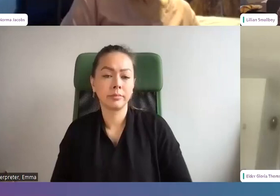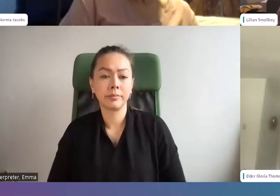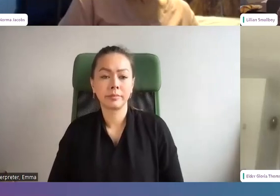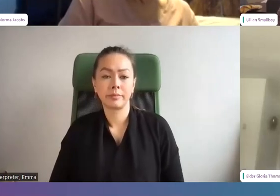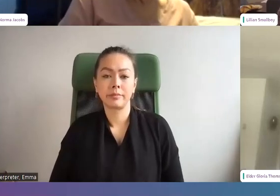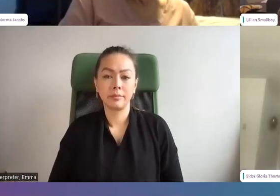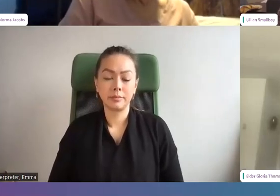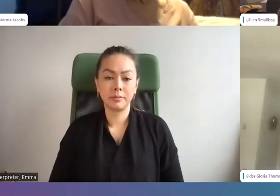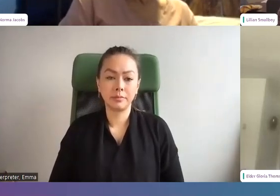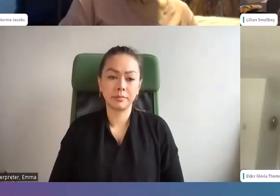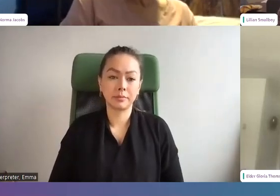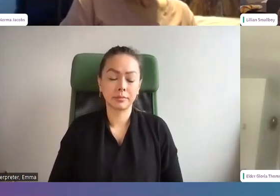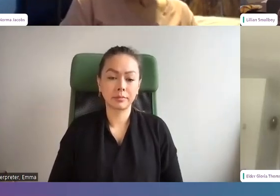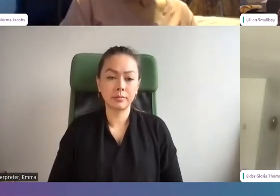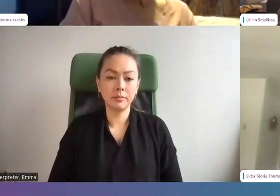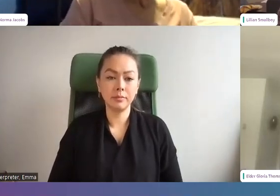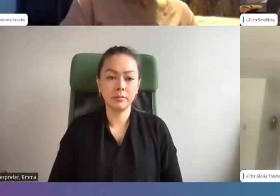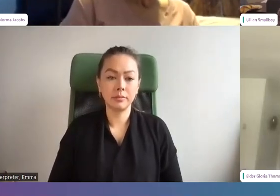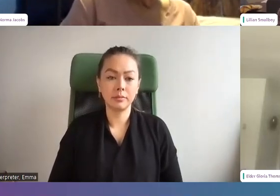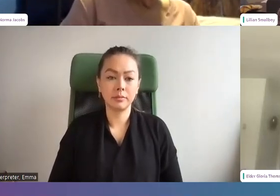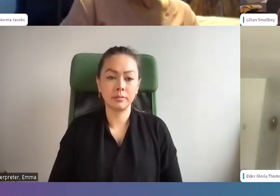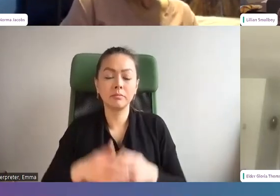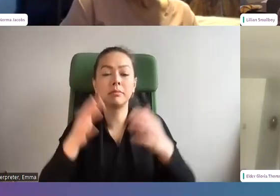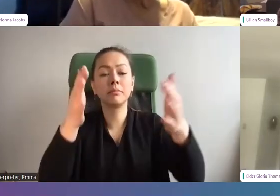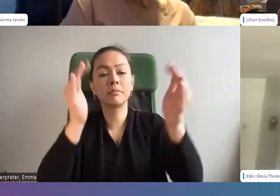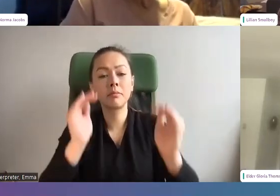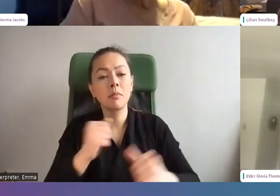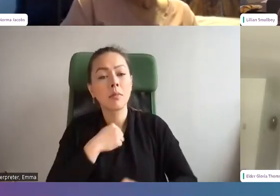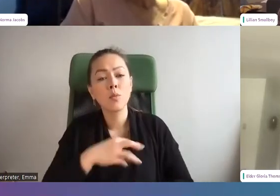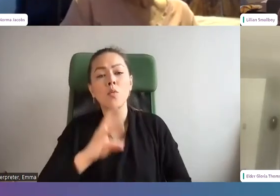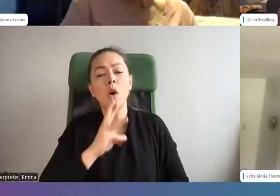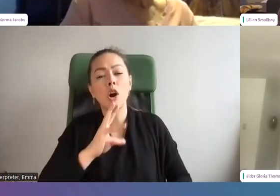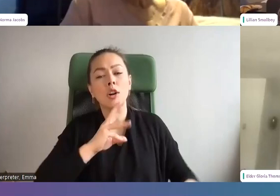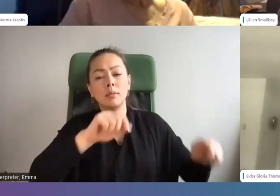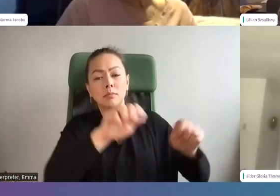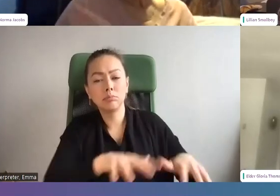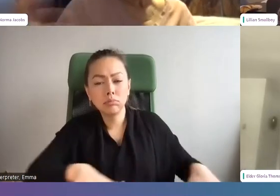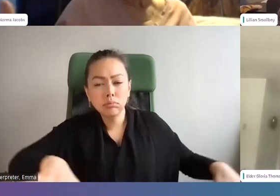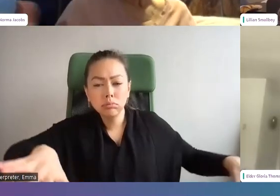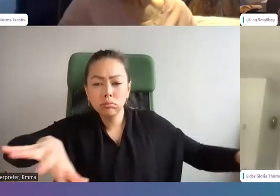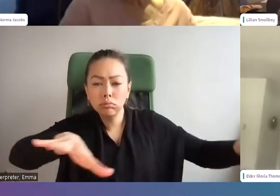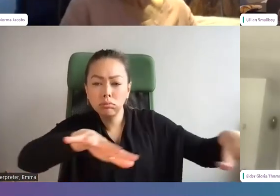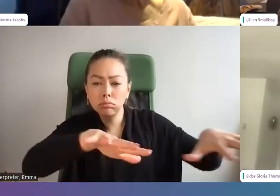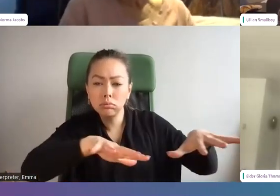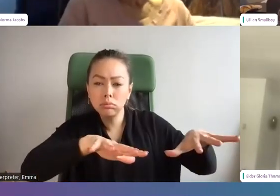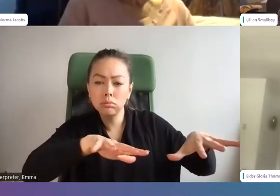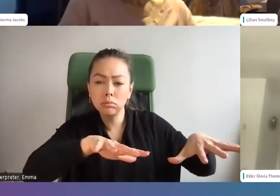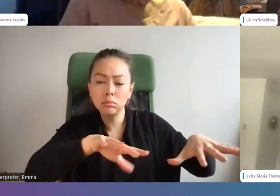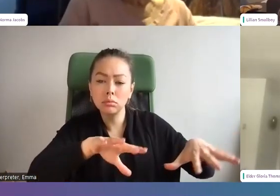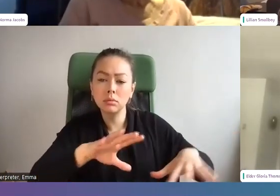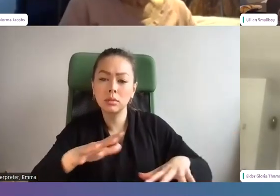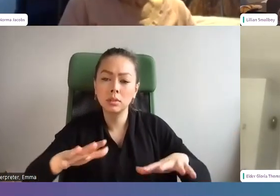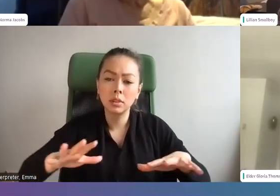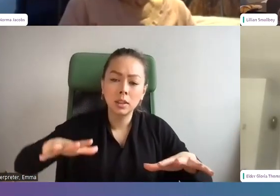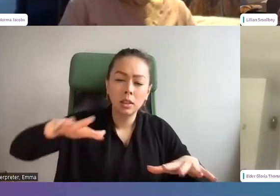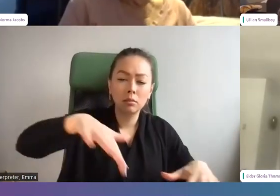Next, we go to the water, Oneganos, and we give thanks for all of the water that covers the earth. You